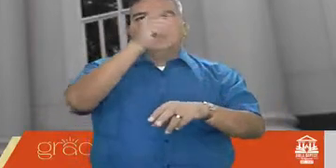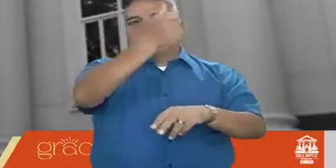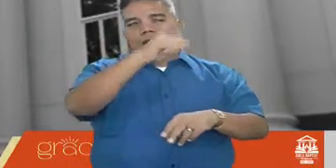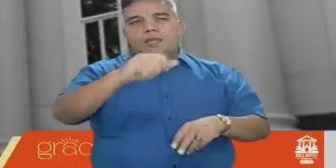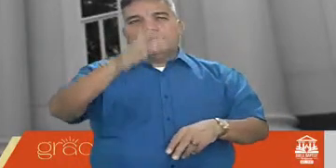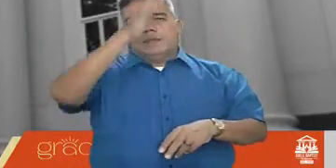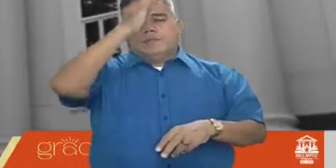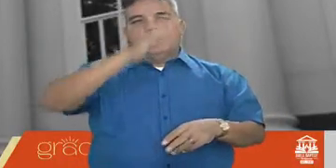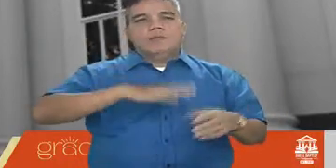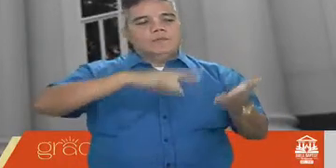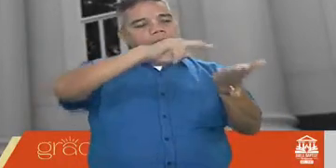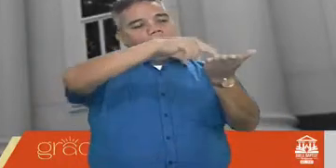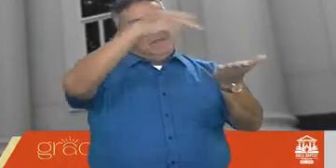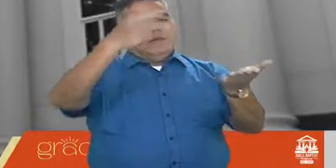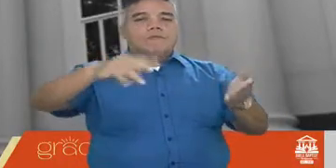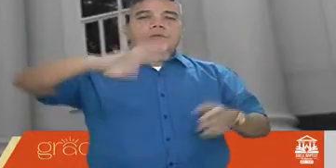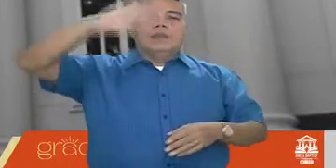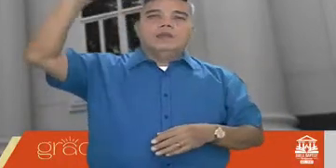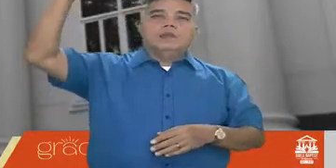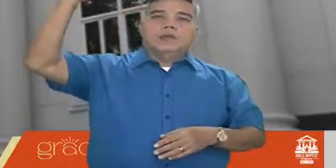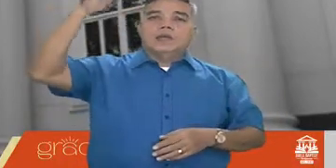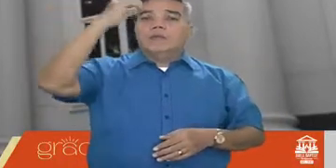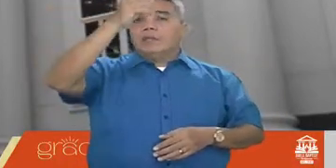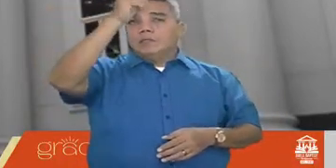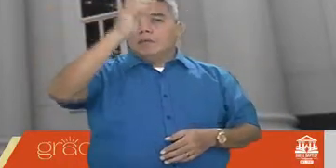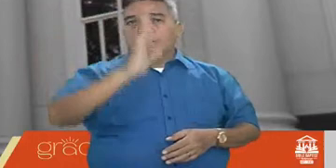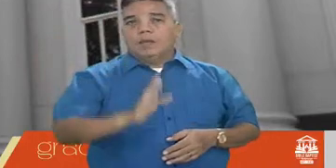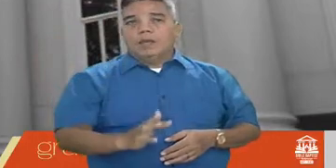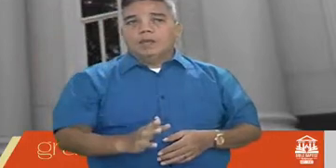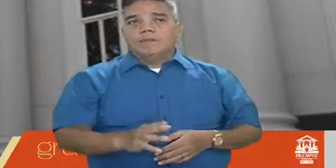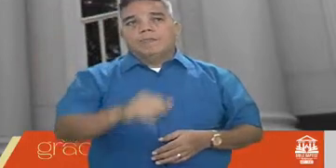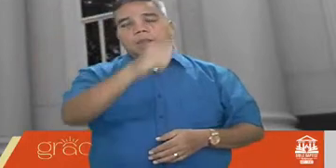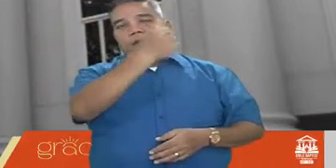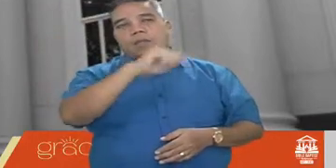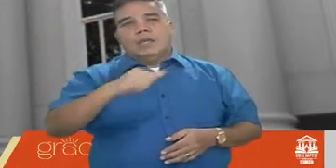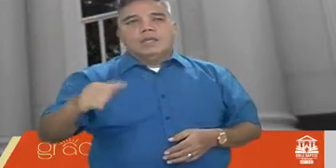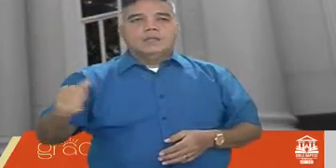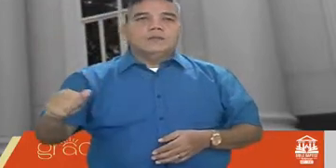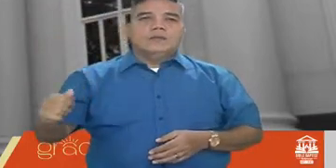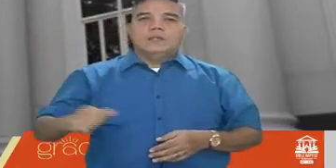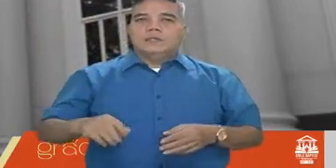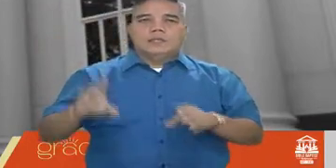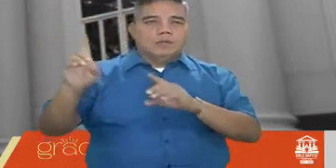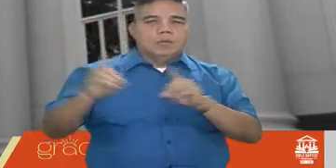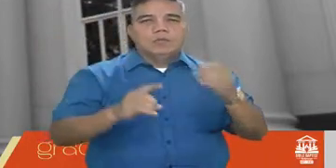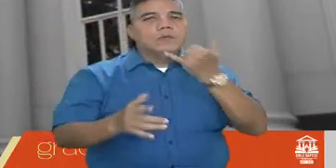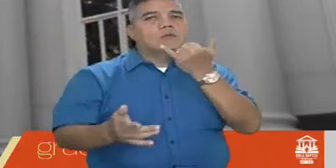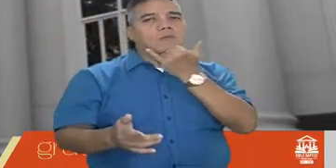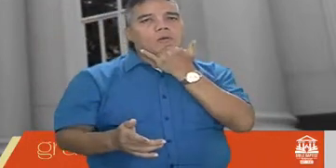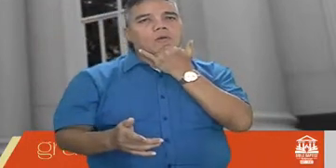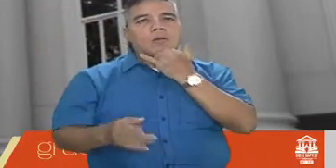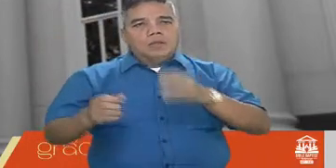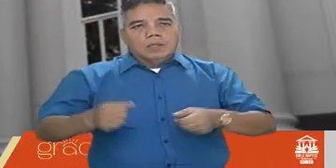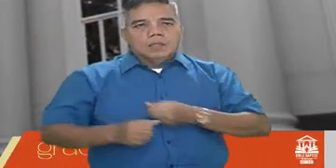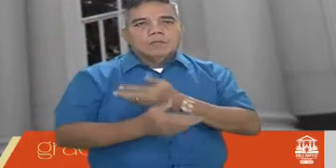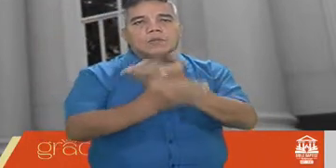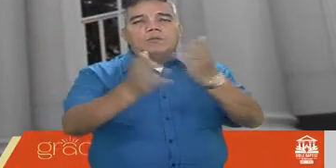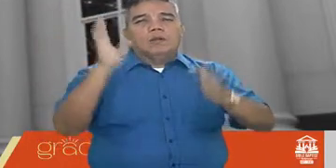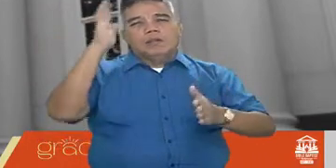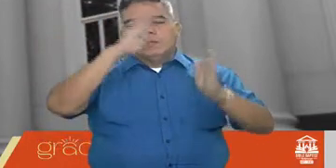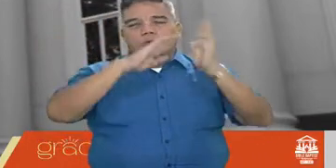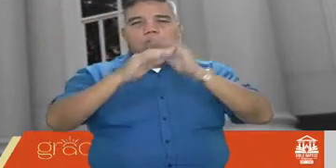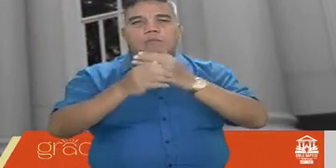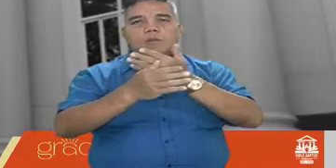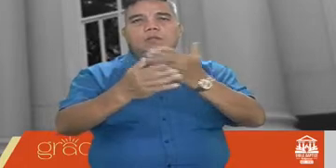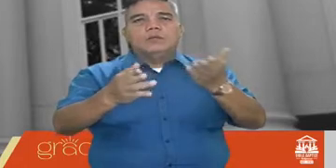lest any man should men fail of the grace of God, lest any root of bitterness springing up